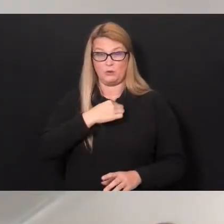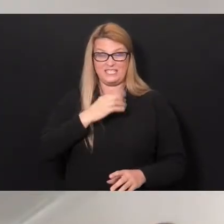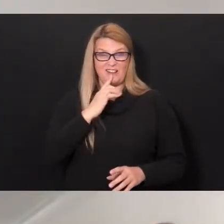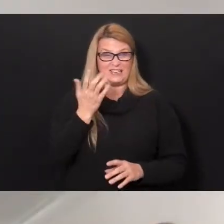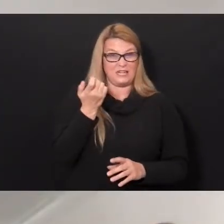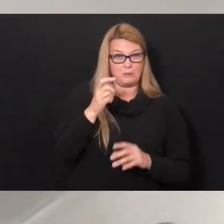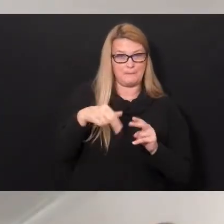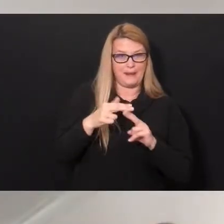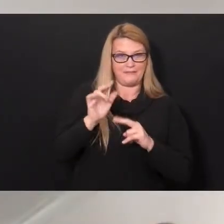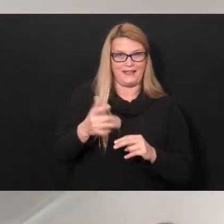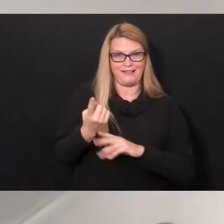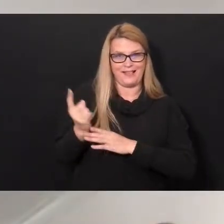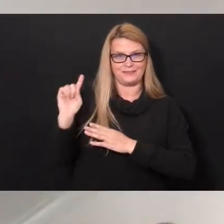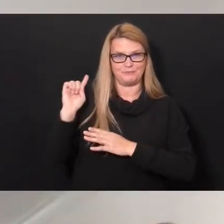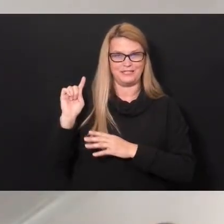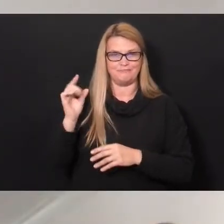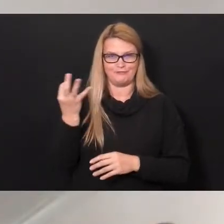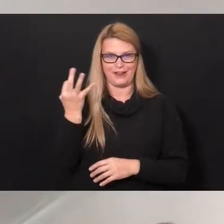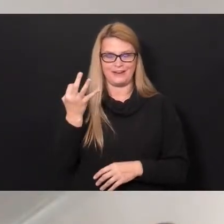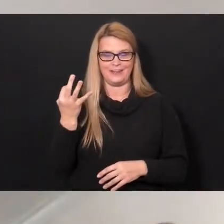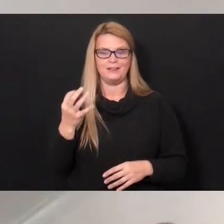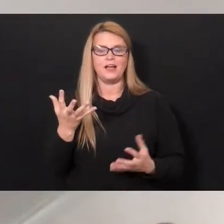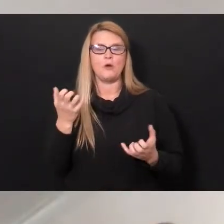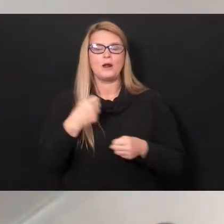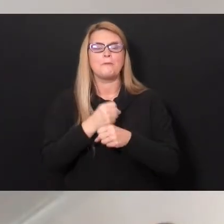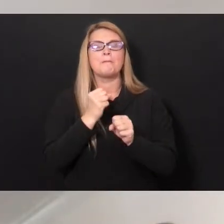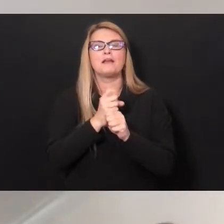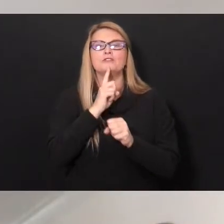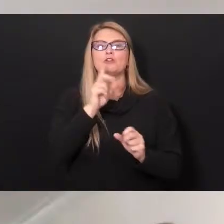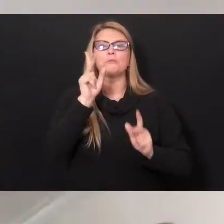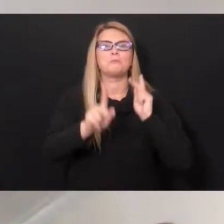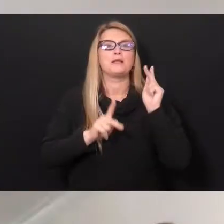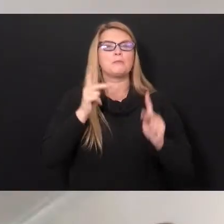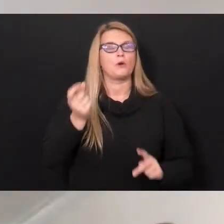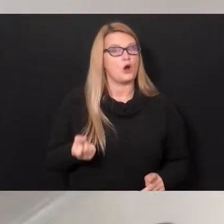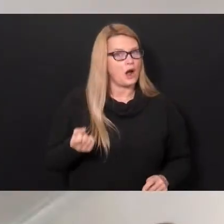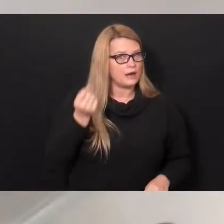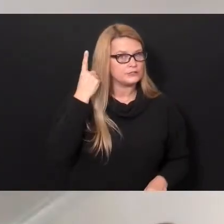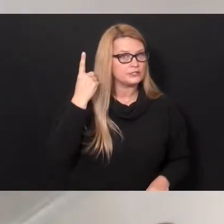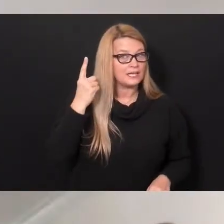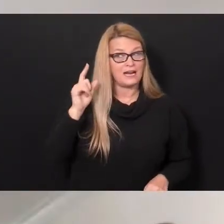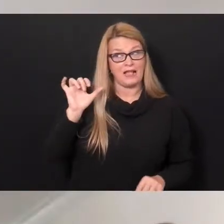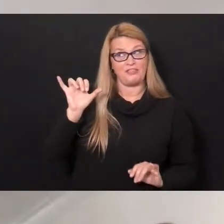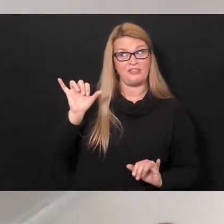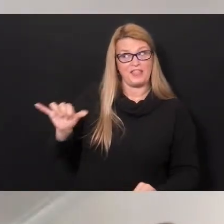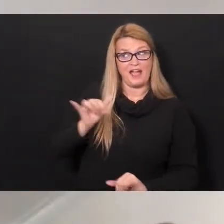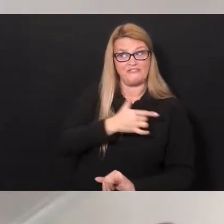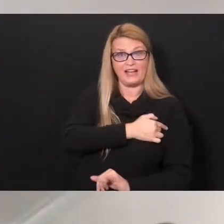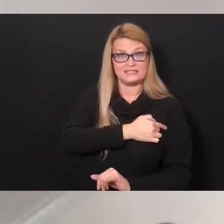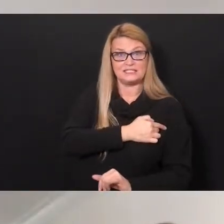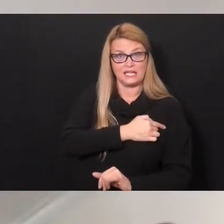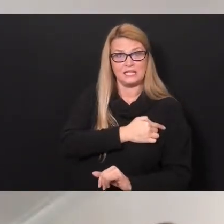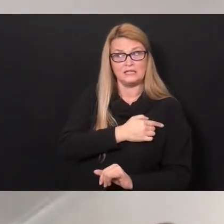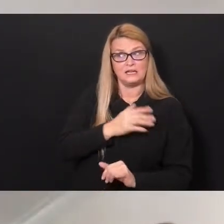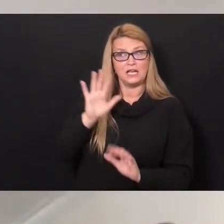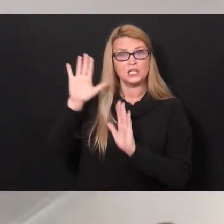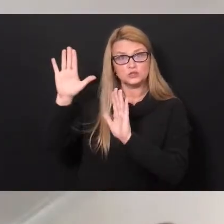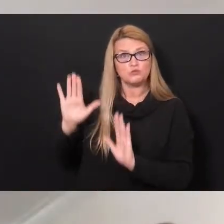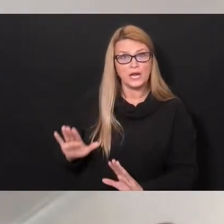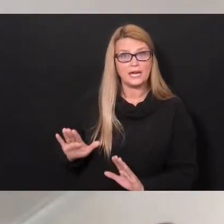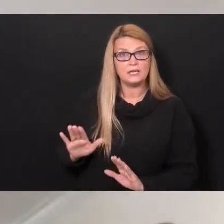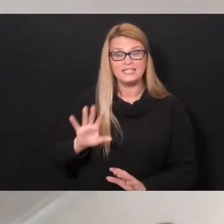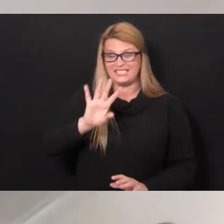Friday, and I want to make sure that people understand, I mean, it is a terrific vaccine. When we look at